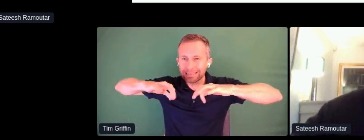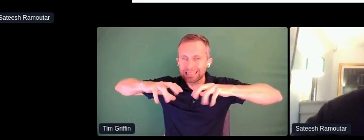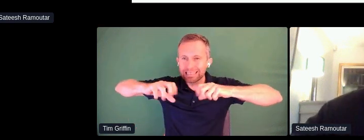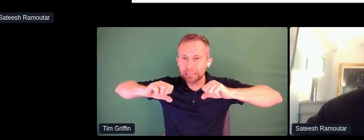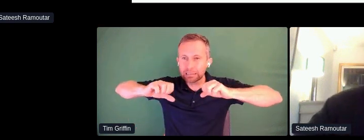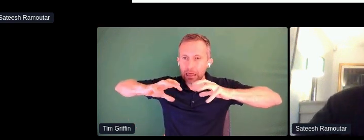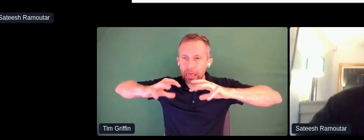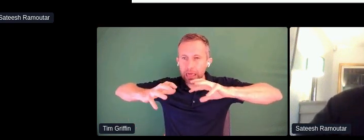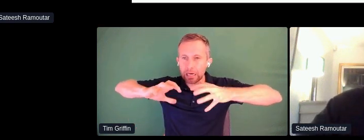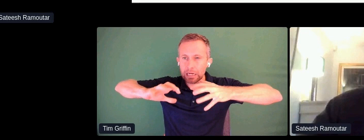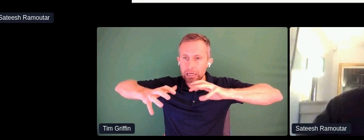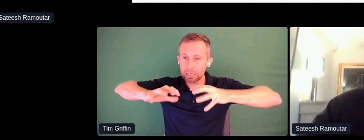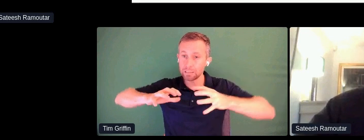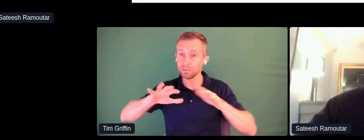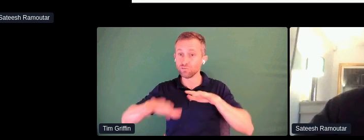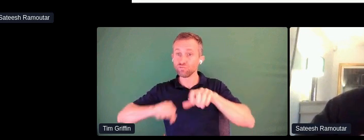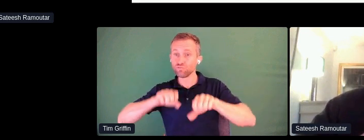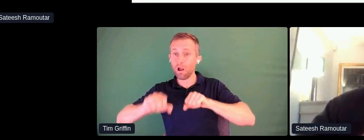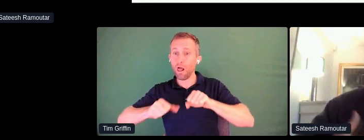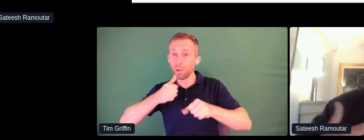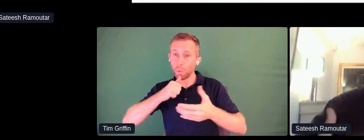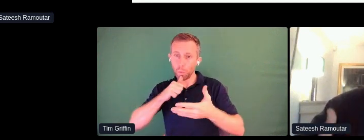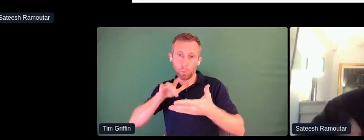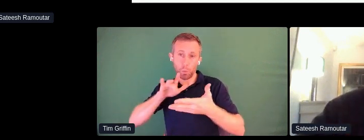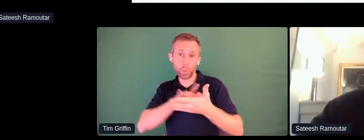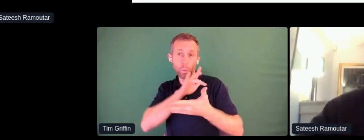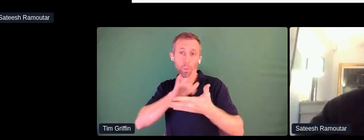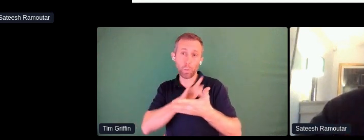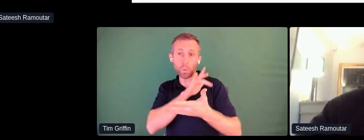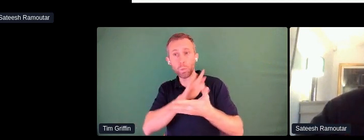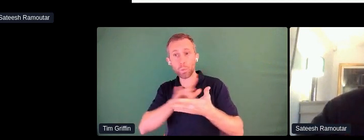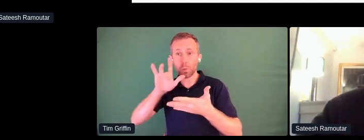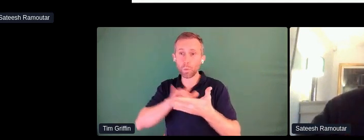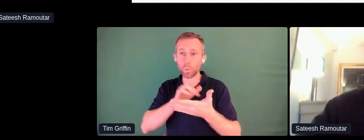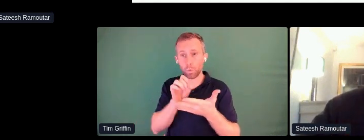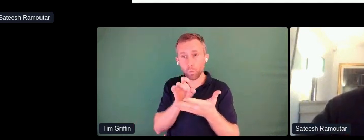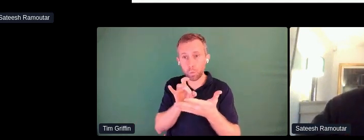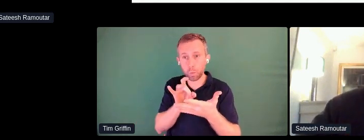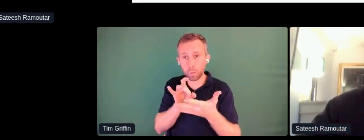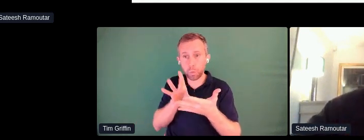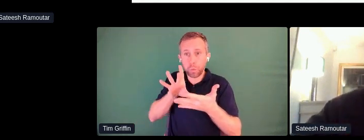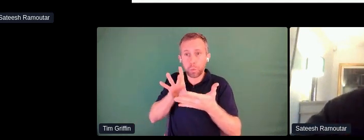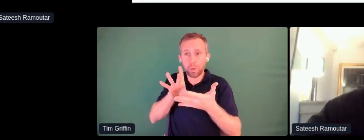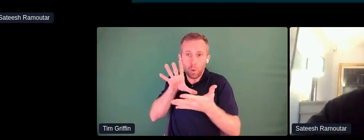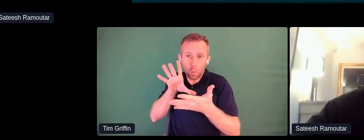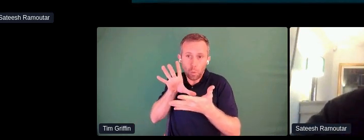to use a tablet that's laid out and has an interface in this way.